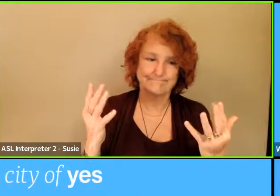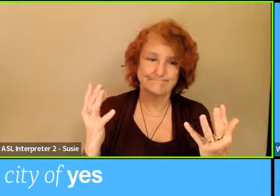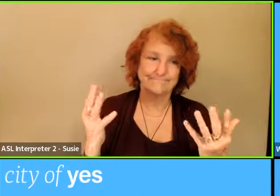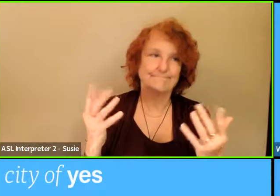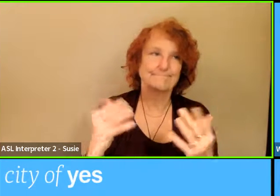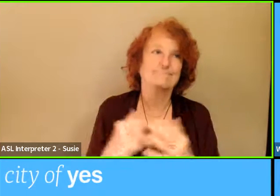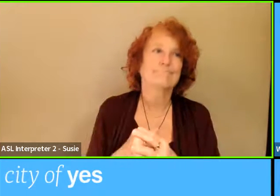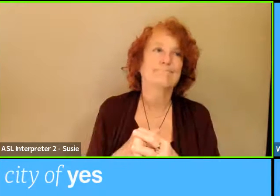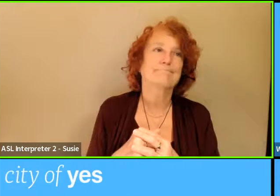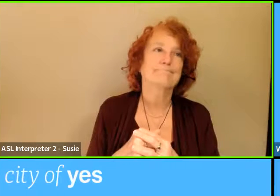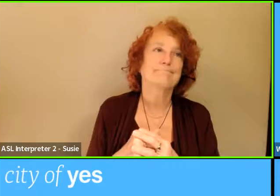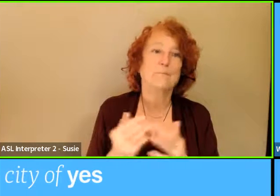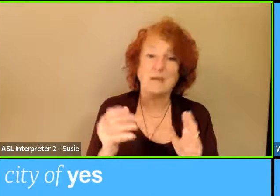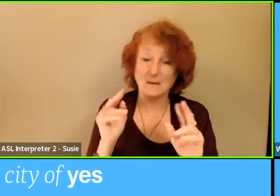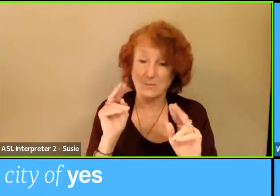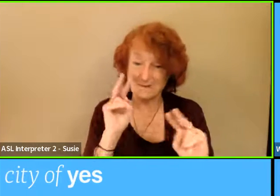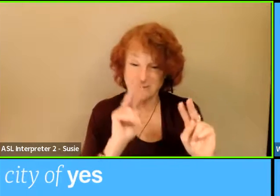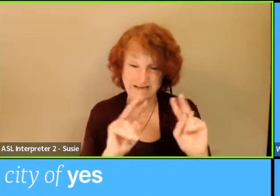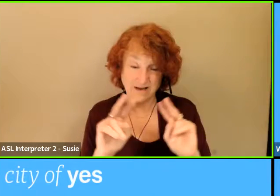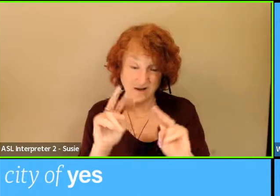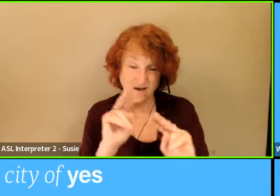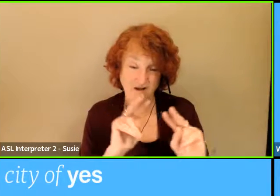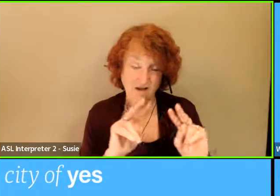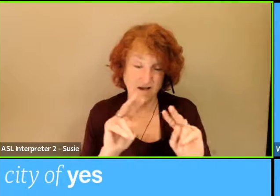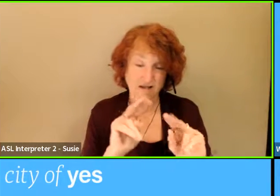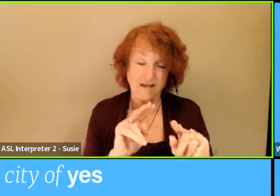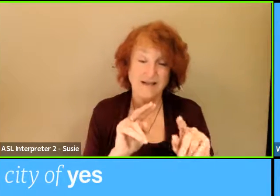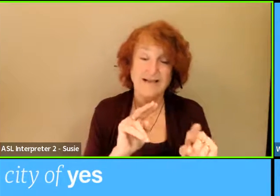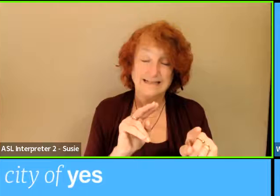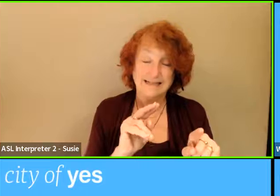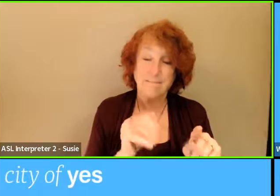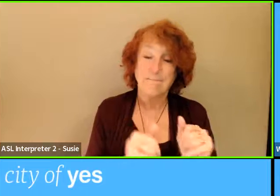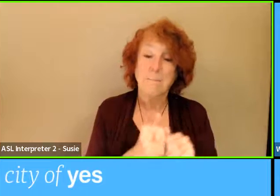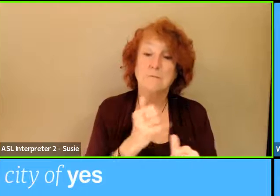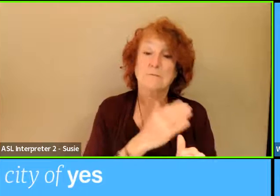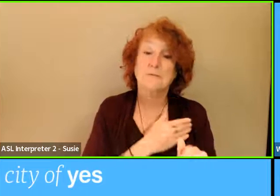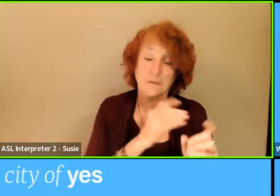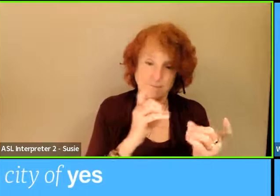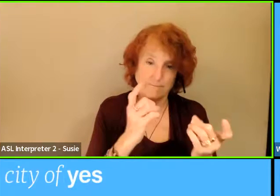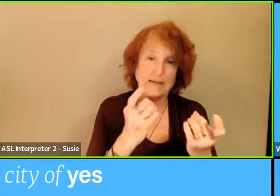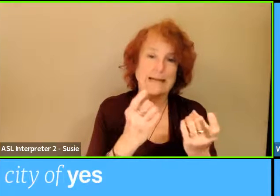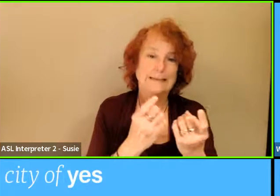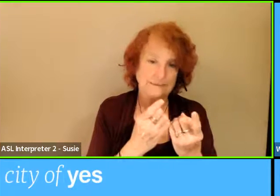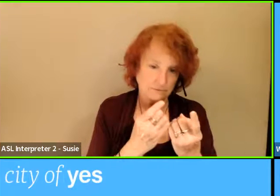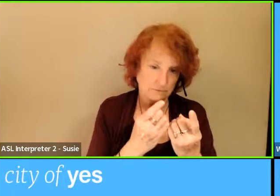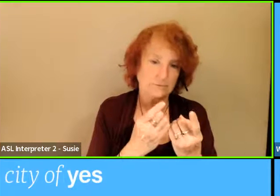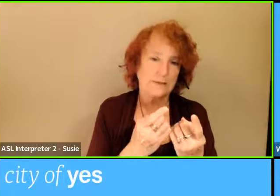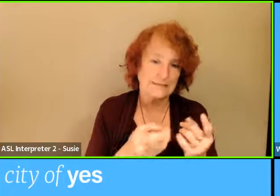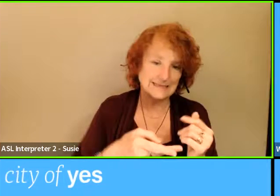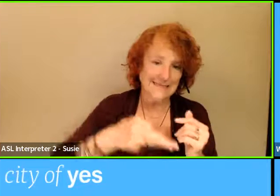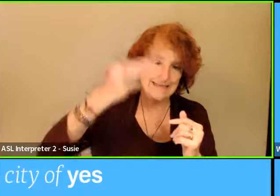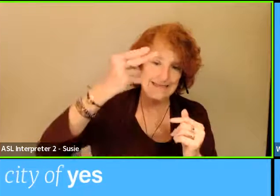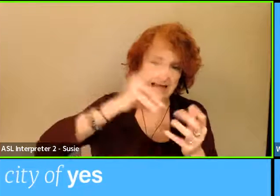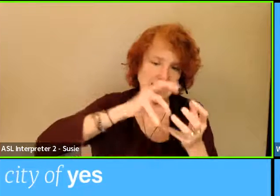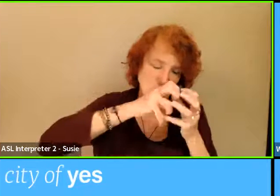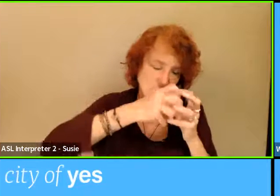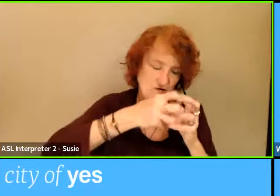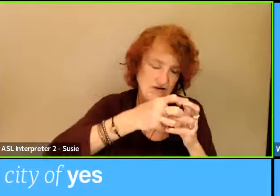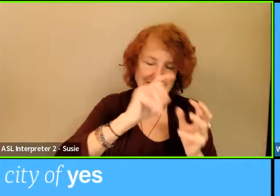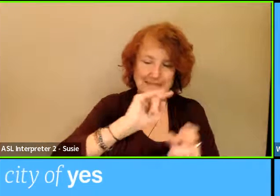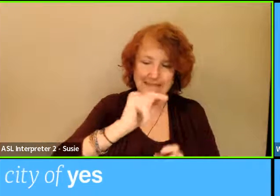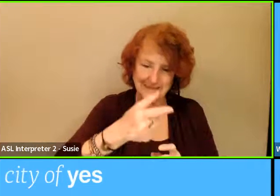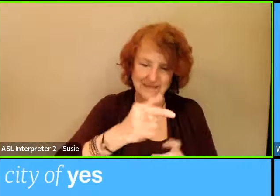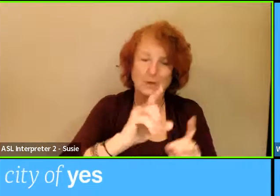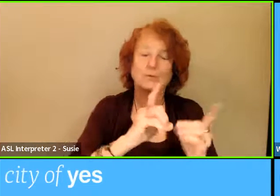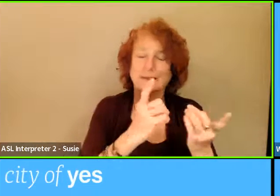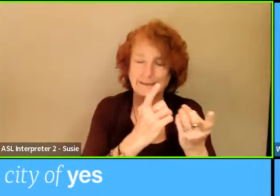I when we're looking at something like the UMAP, most of my district is covered by these higher density zoning districts. We would